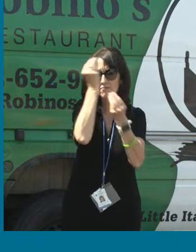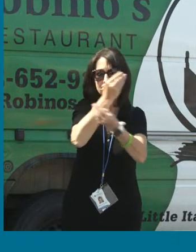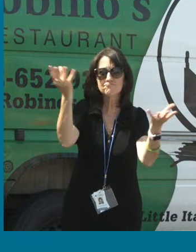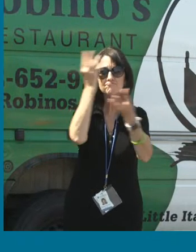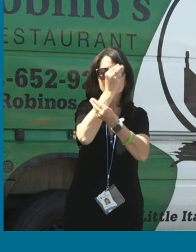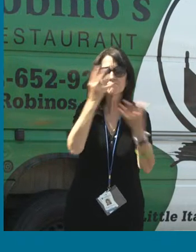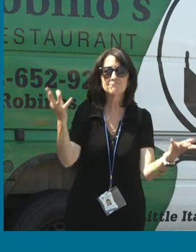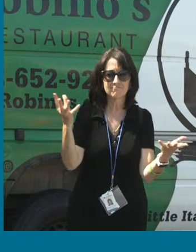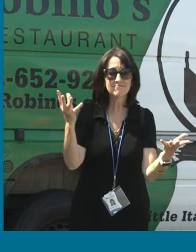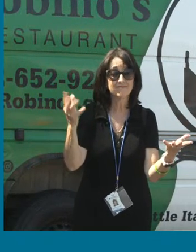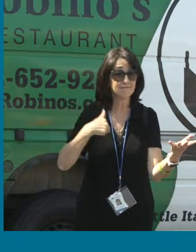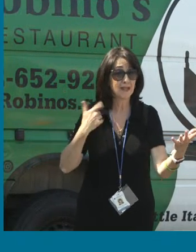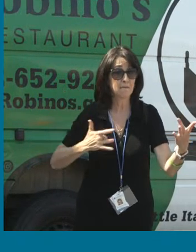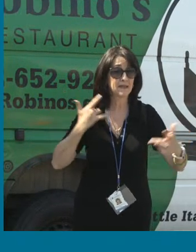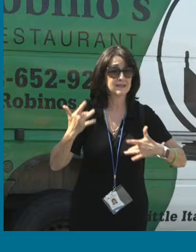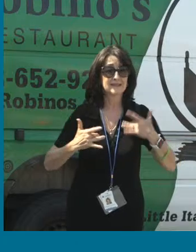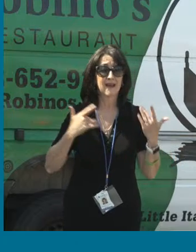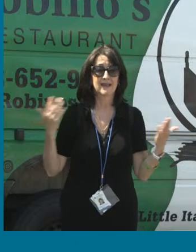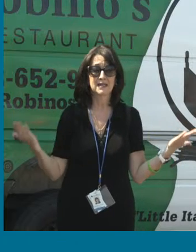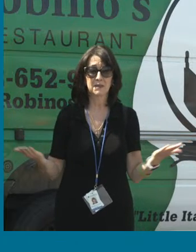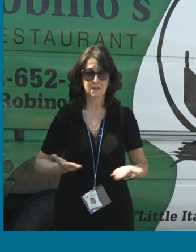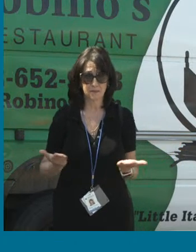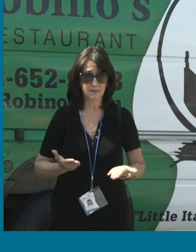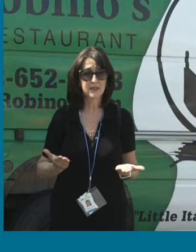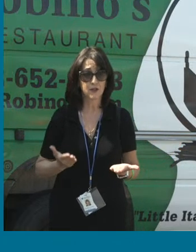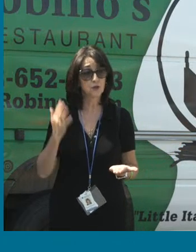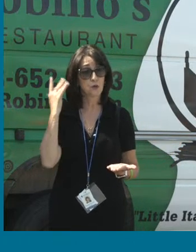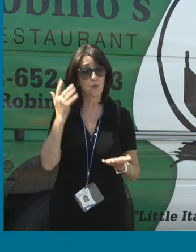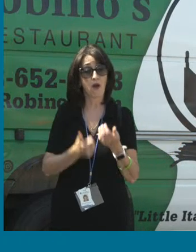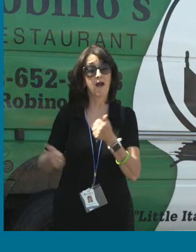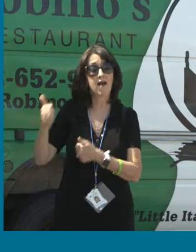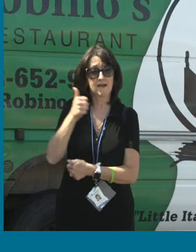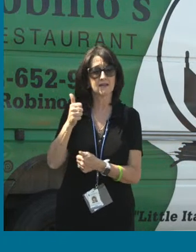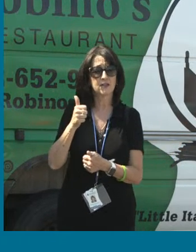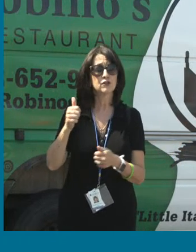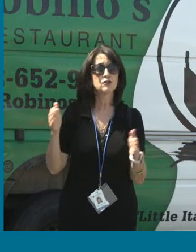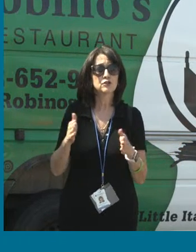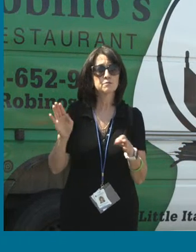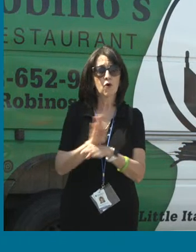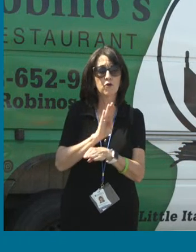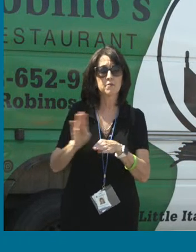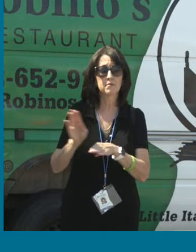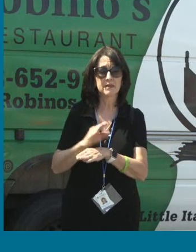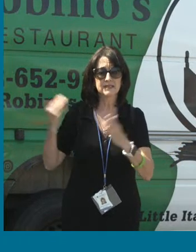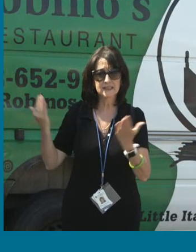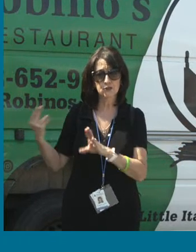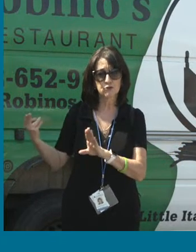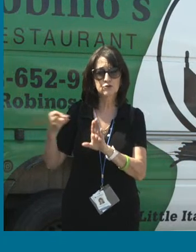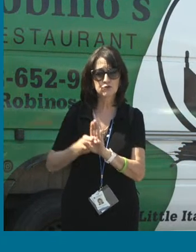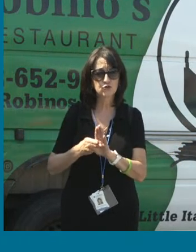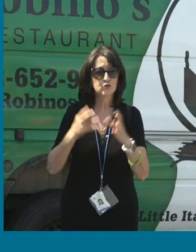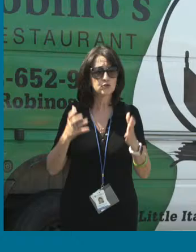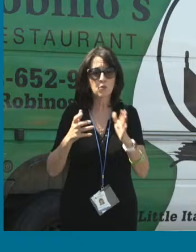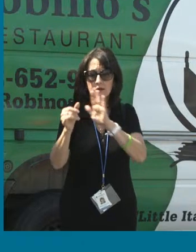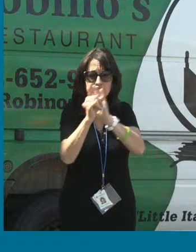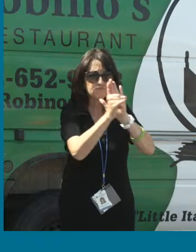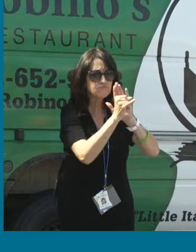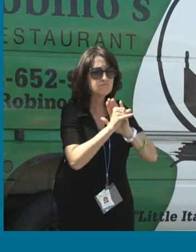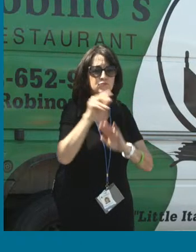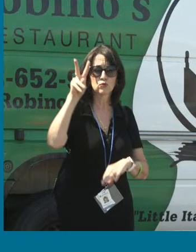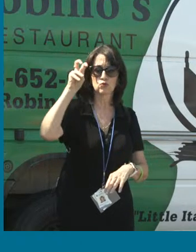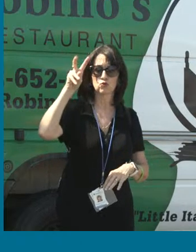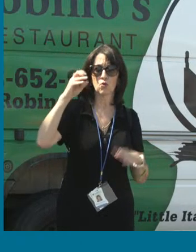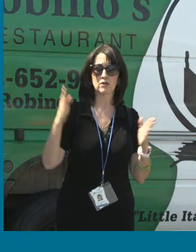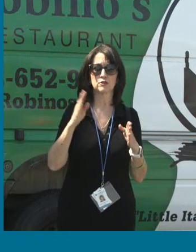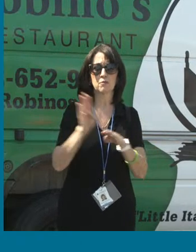hearing. I'm excited to be here because today the Division of Small Business is identifying 200 small businesses in our